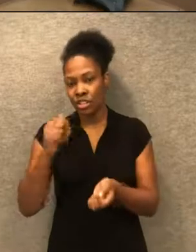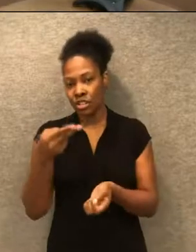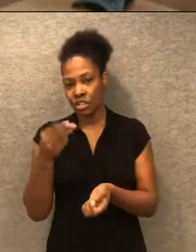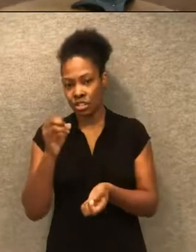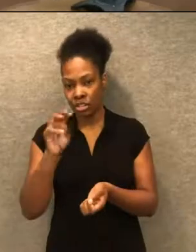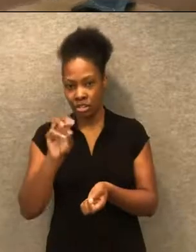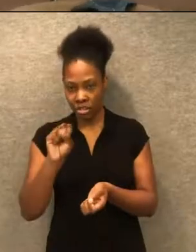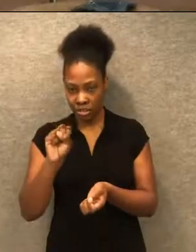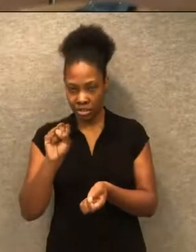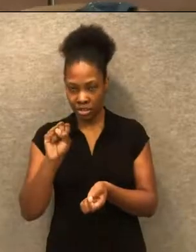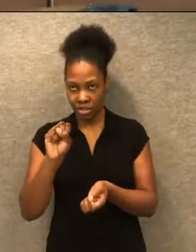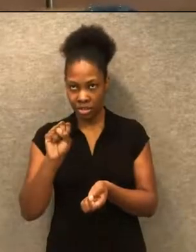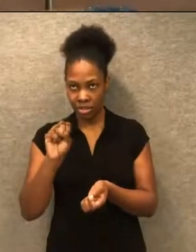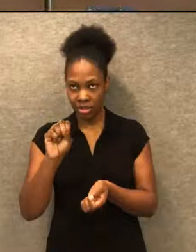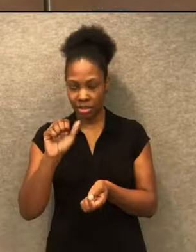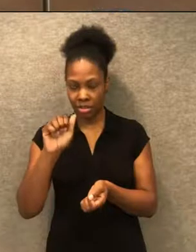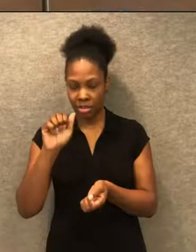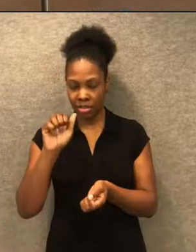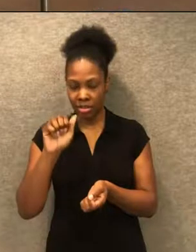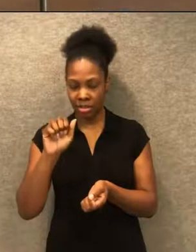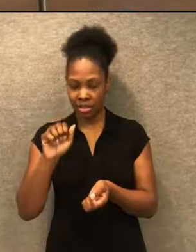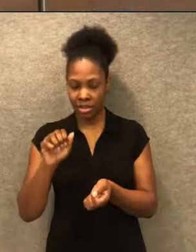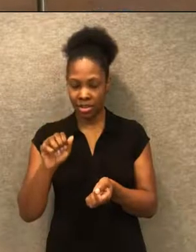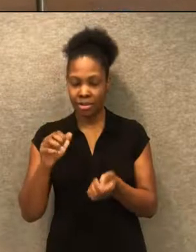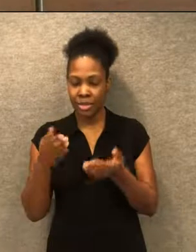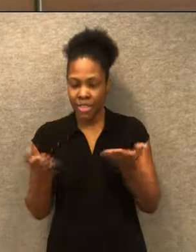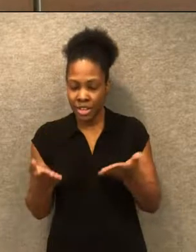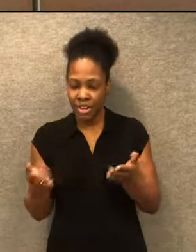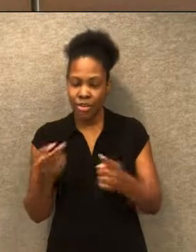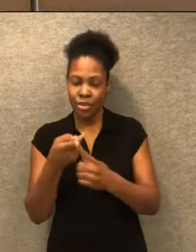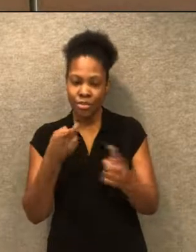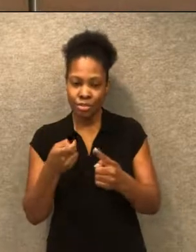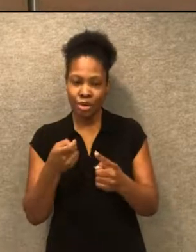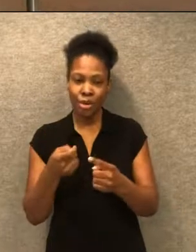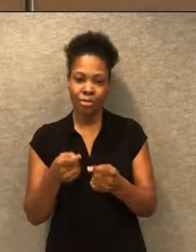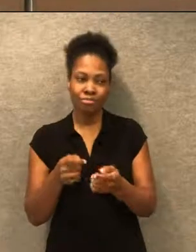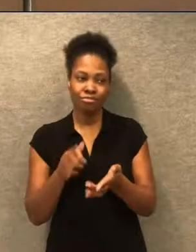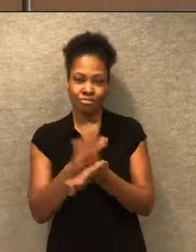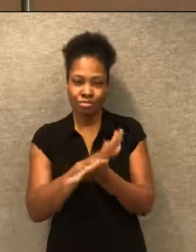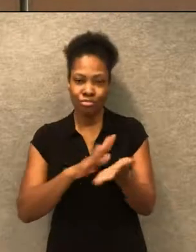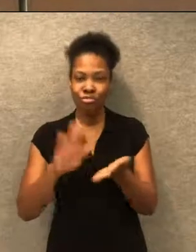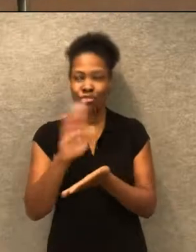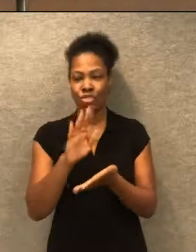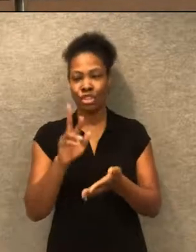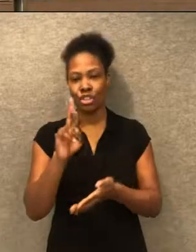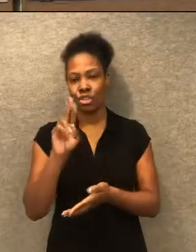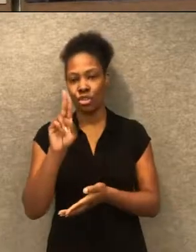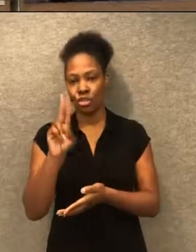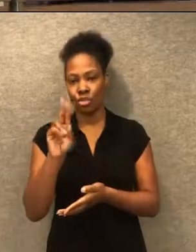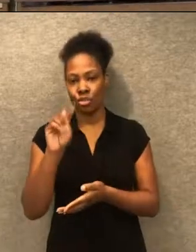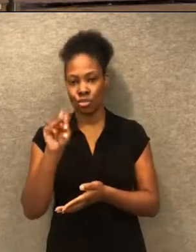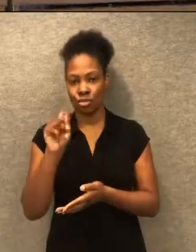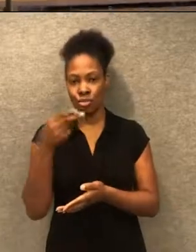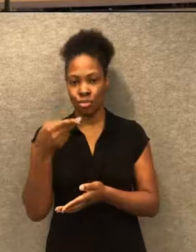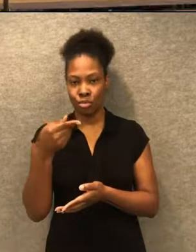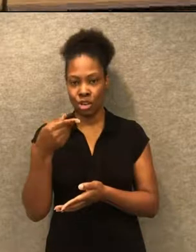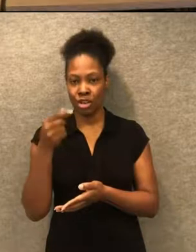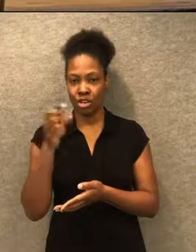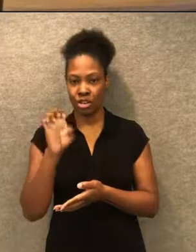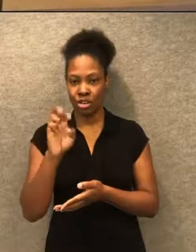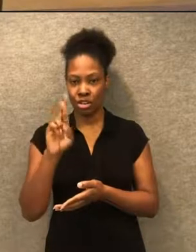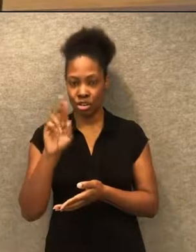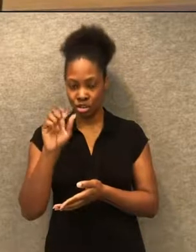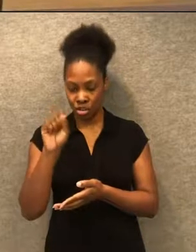Rutgers Counseling Center in North. I'm just excited about this conversation. But let me, very quickly for our